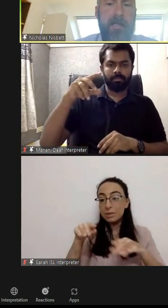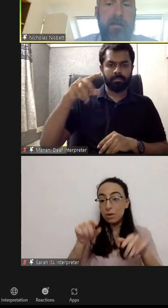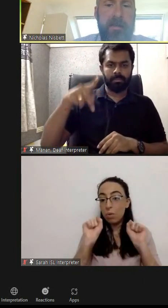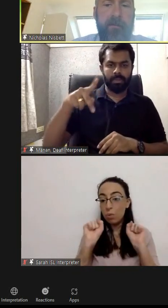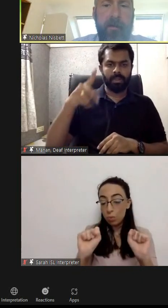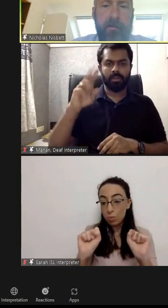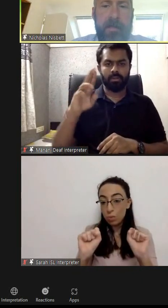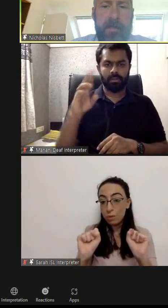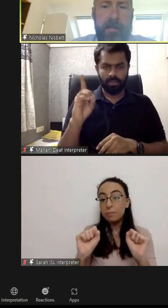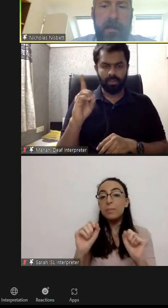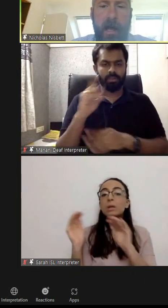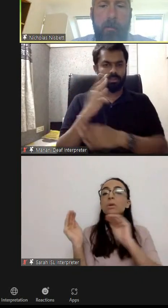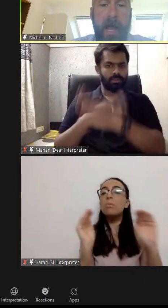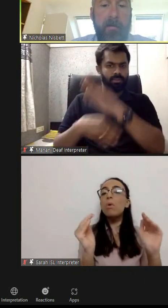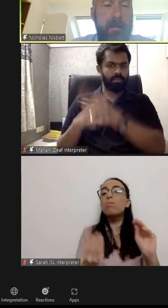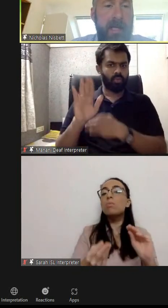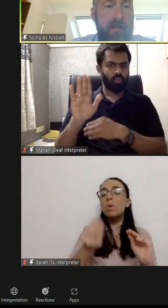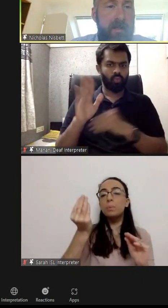Ultimately, it's not difficult